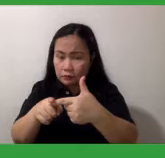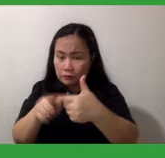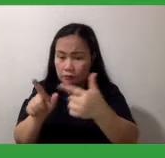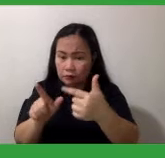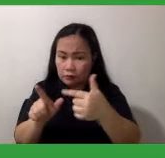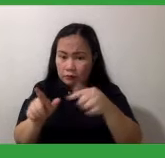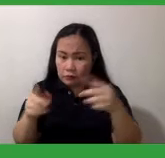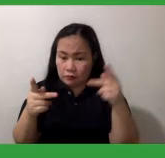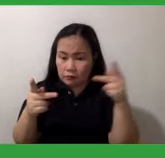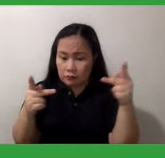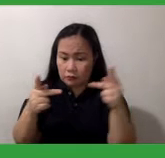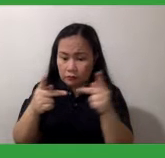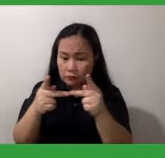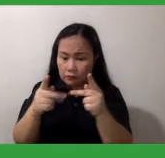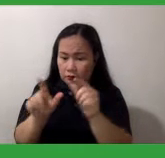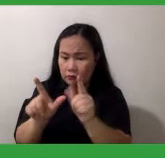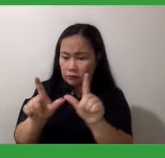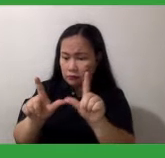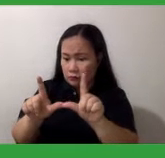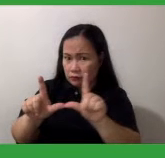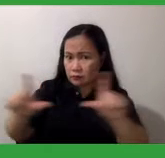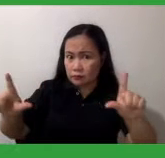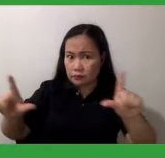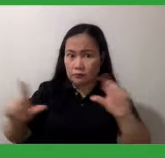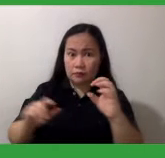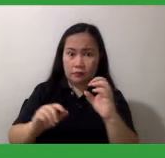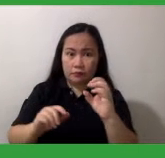ating unang ray ay nakalinya sa zero.